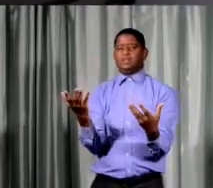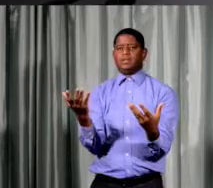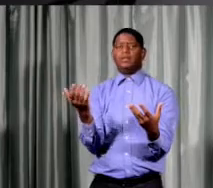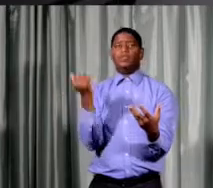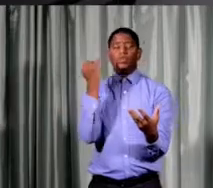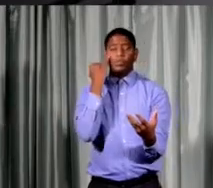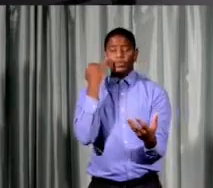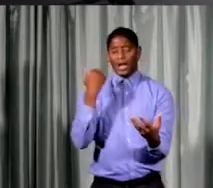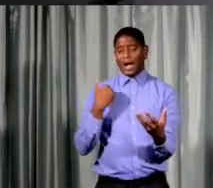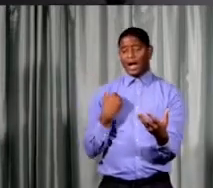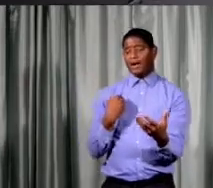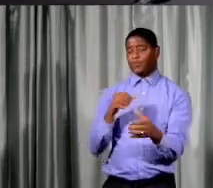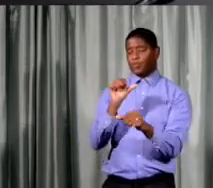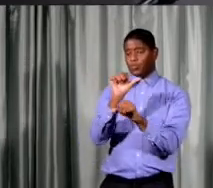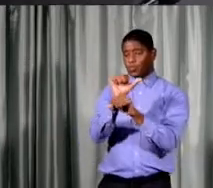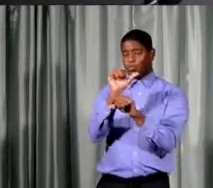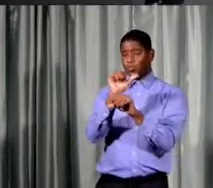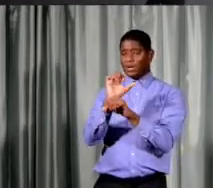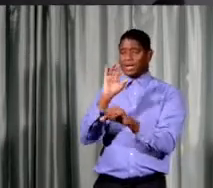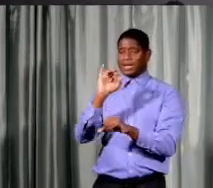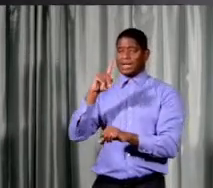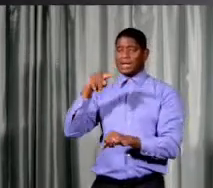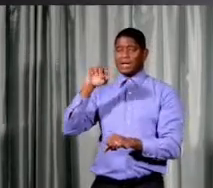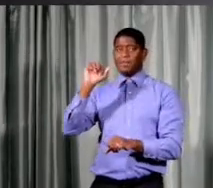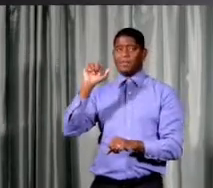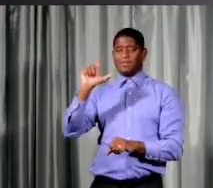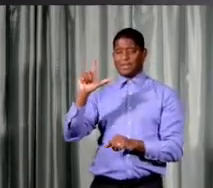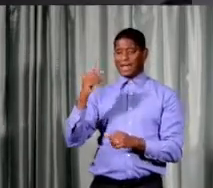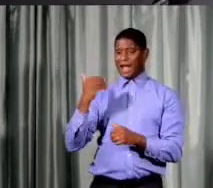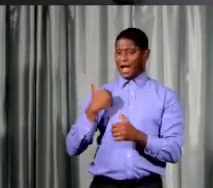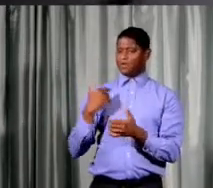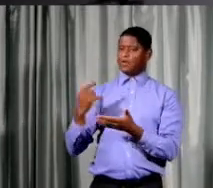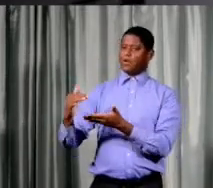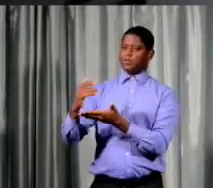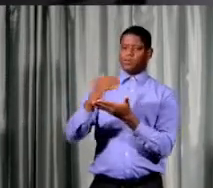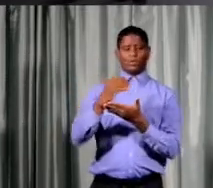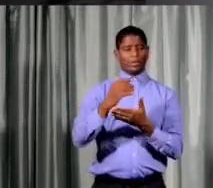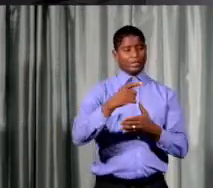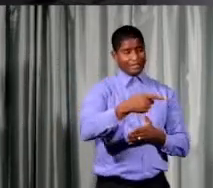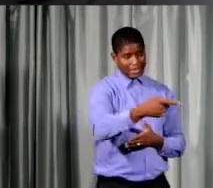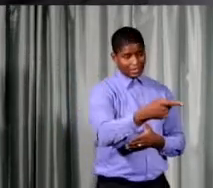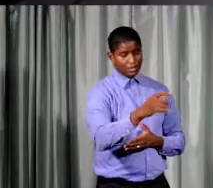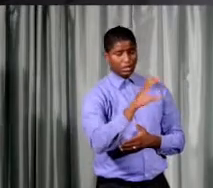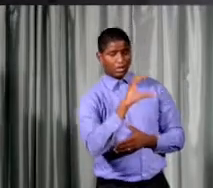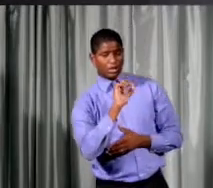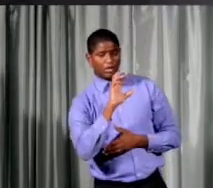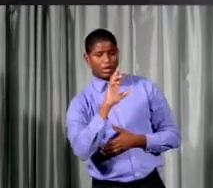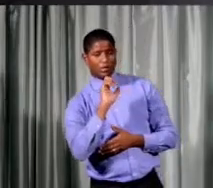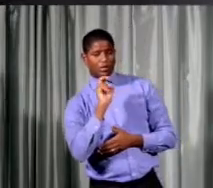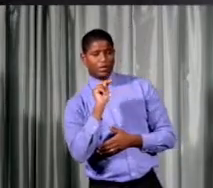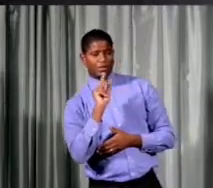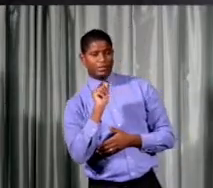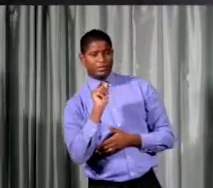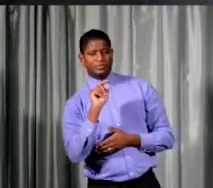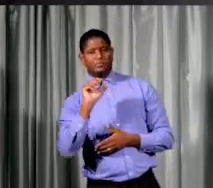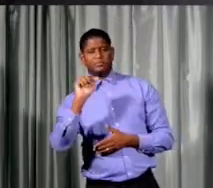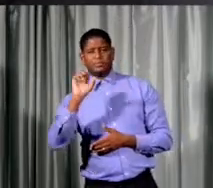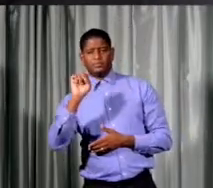current liabilities. When the current assets are converted to cash, you should have enough money to pay your current liabilities.